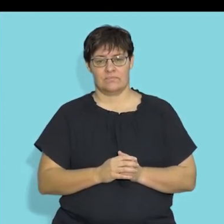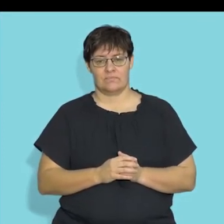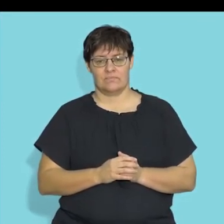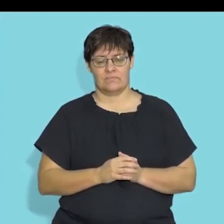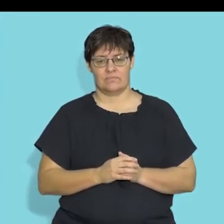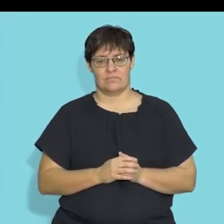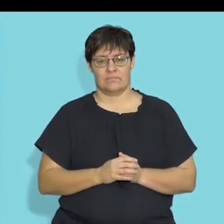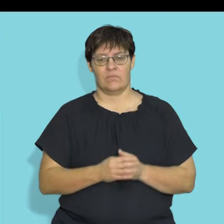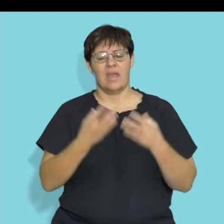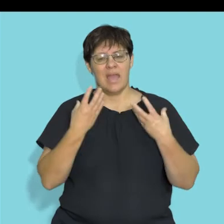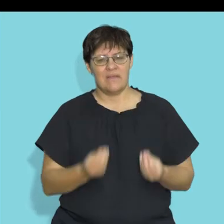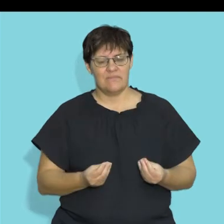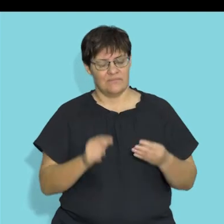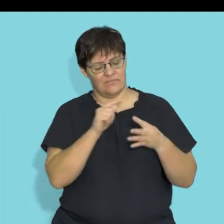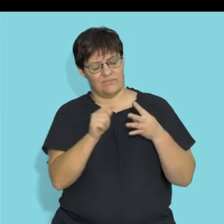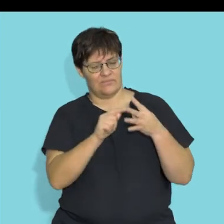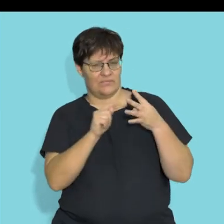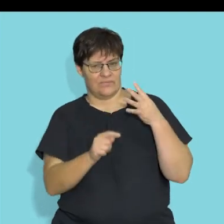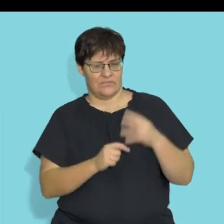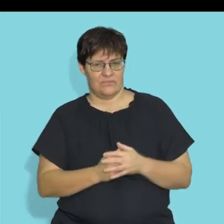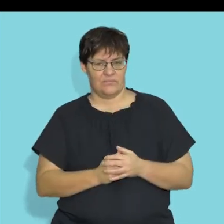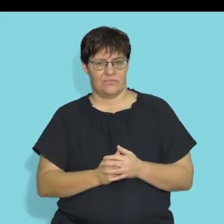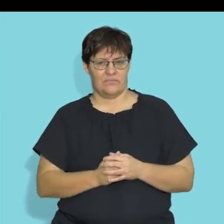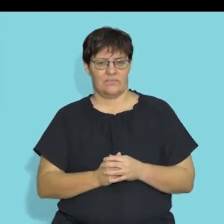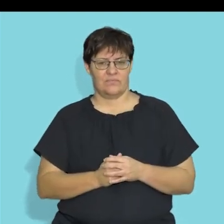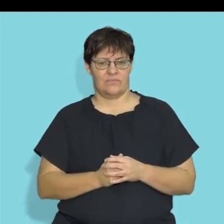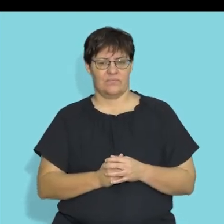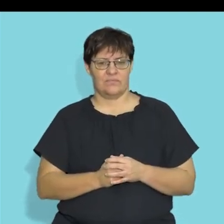Okay, now again he has certain